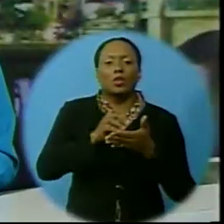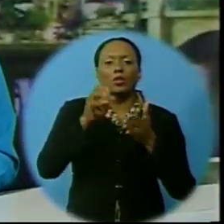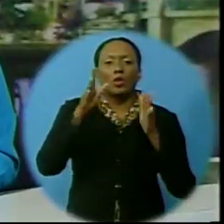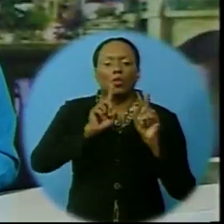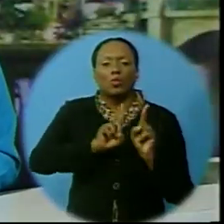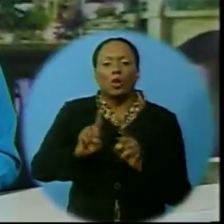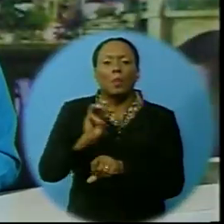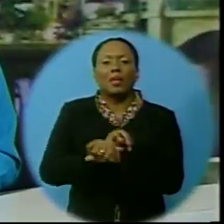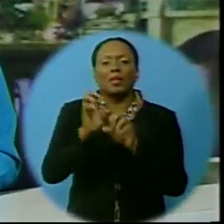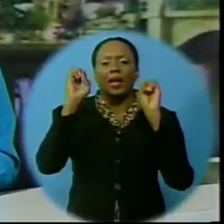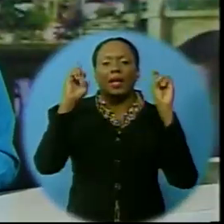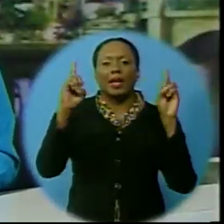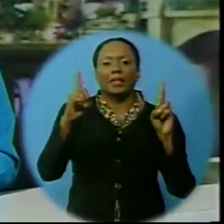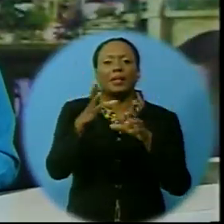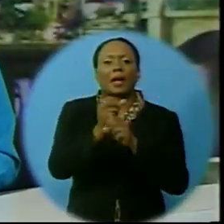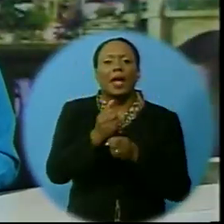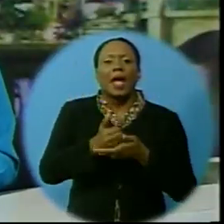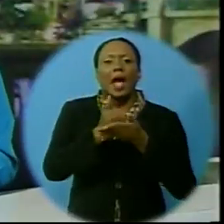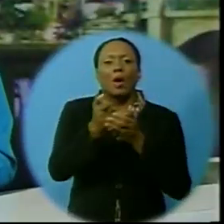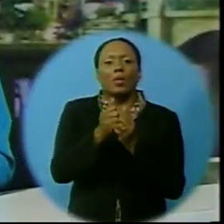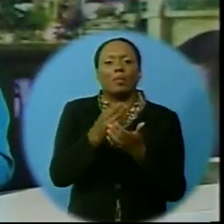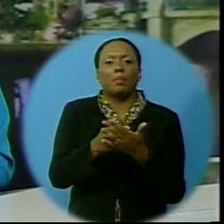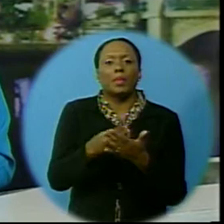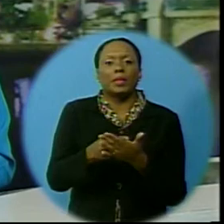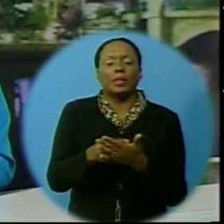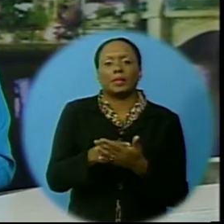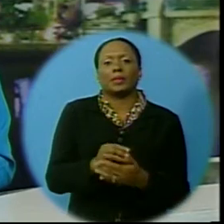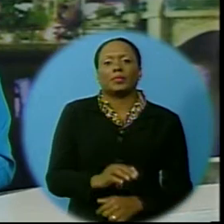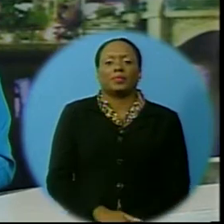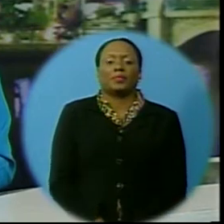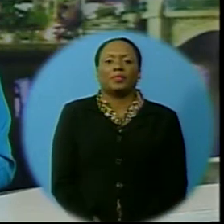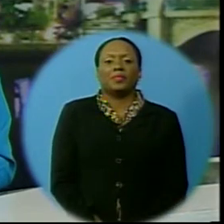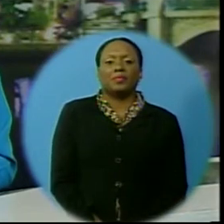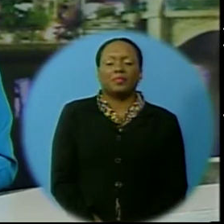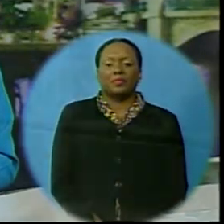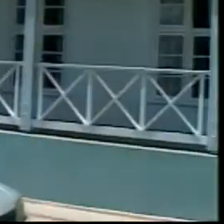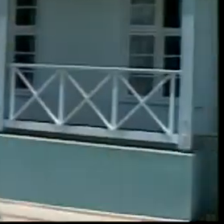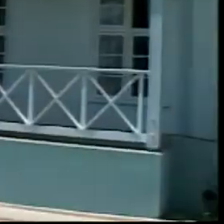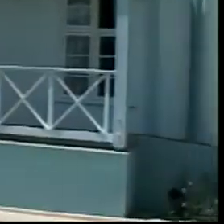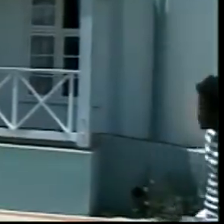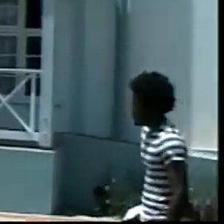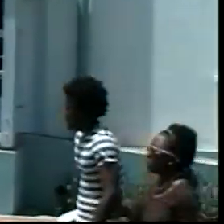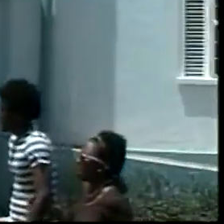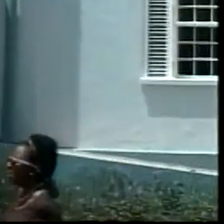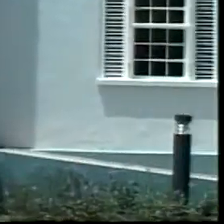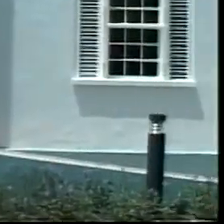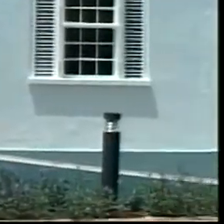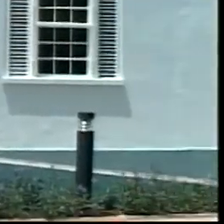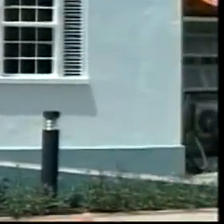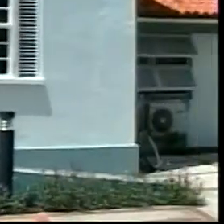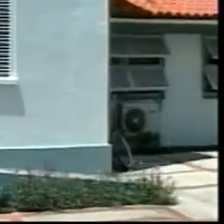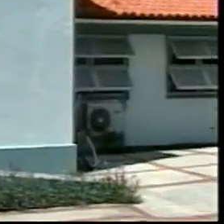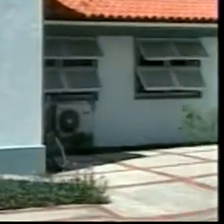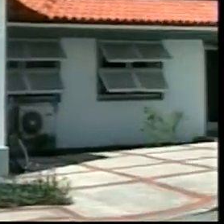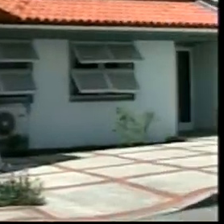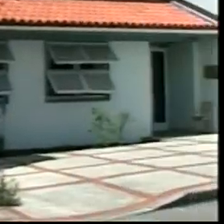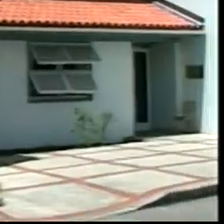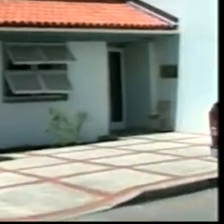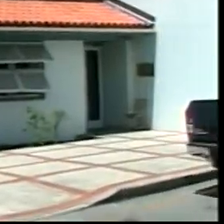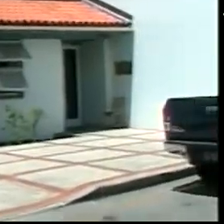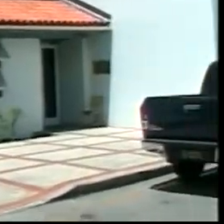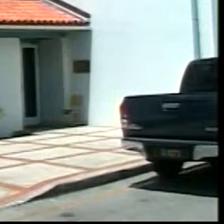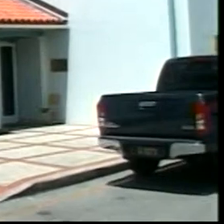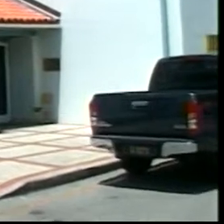Scores of university-bound students seeking bursaries visited the Ministry of Education on the final day for them to take advantage